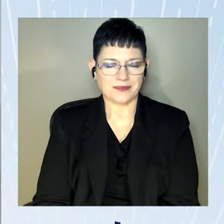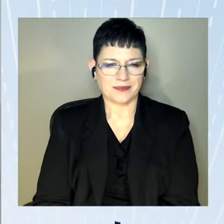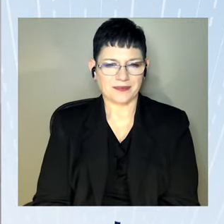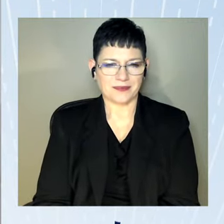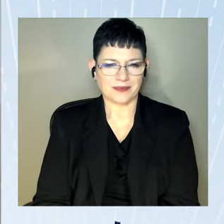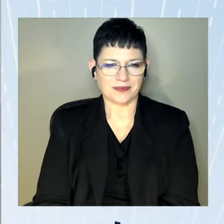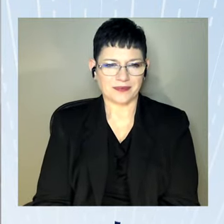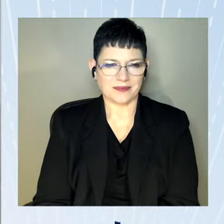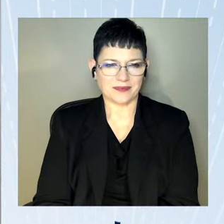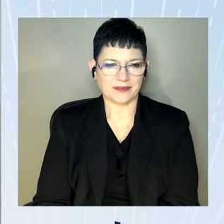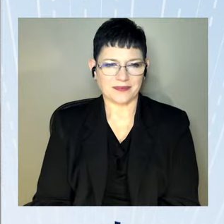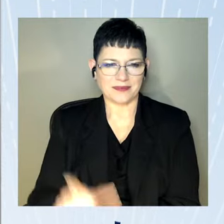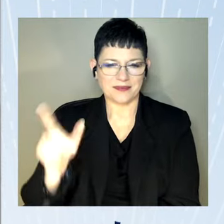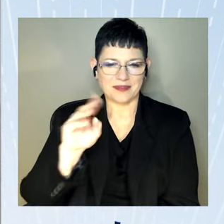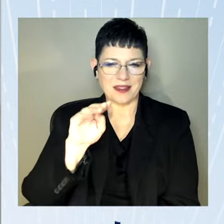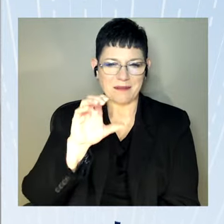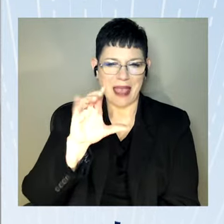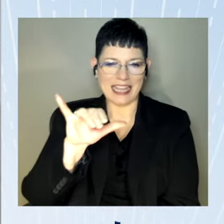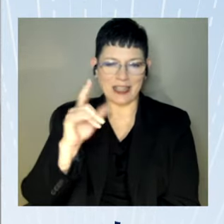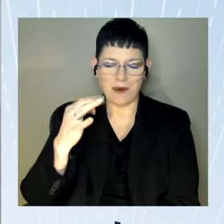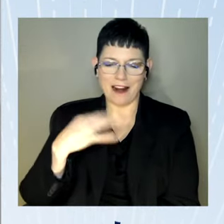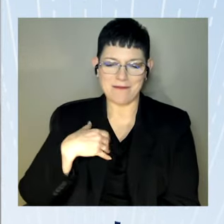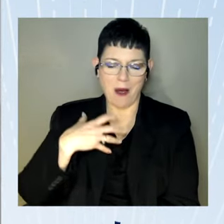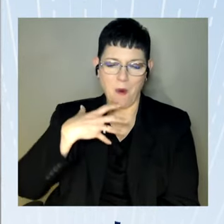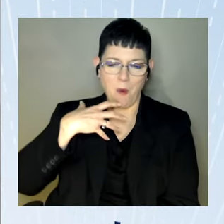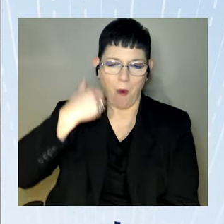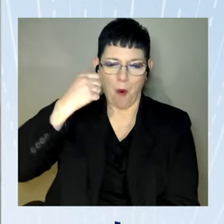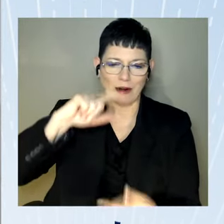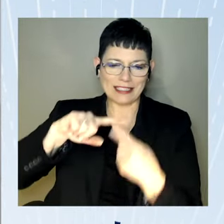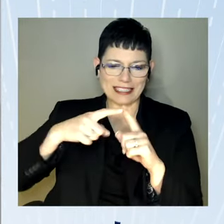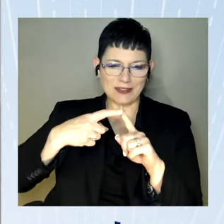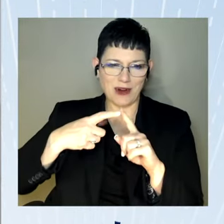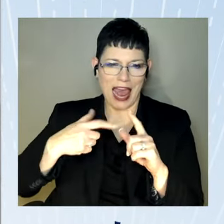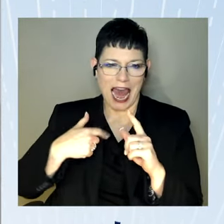Macy is one of my oldest friends. I just don't go around passing out sugar like that.